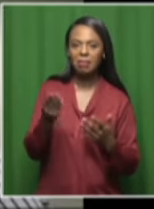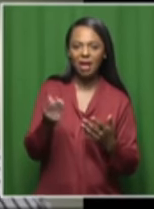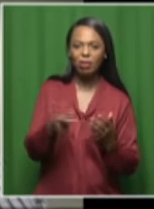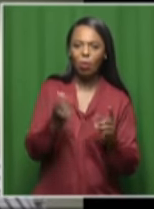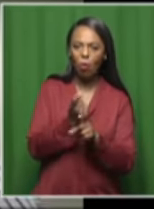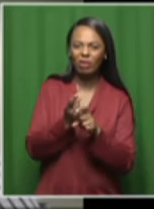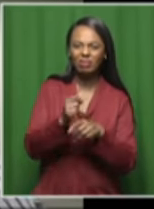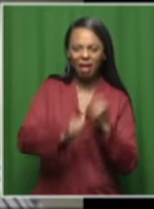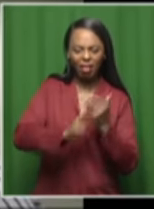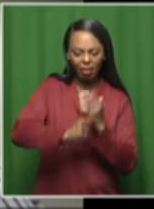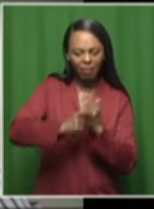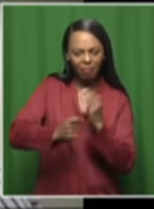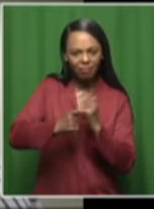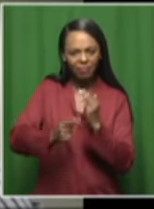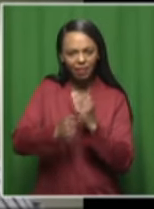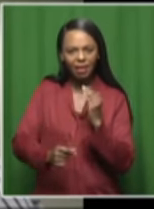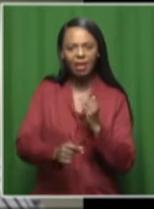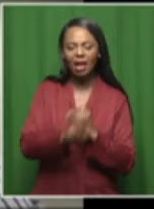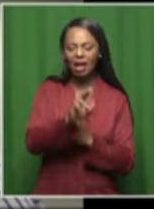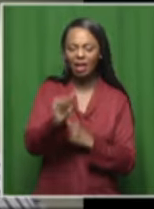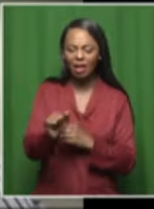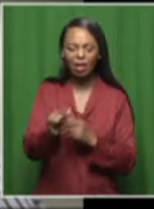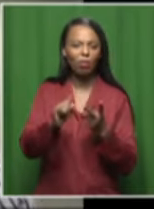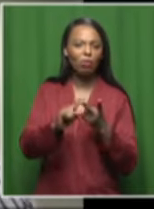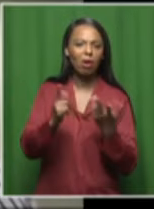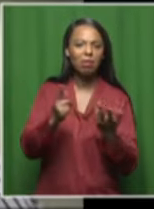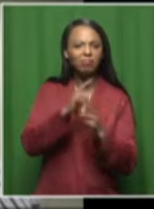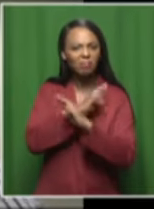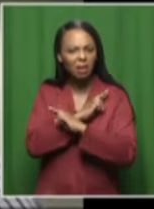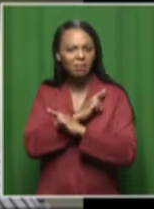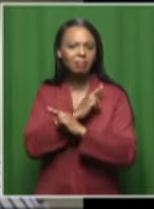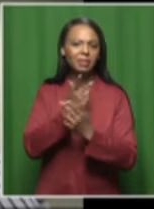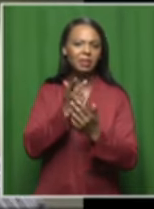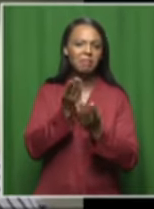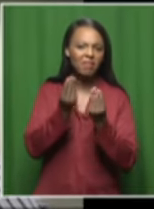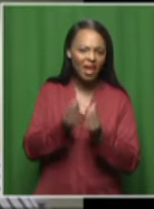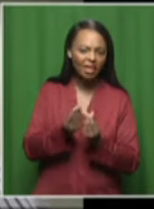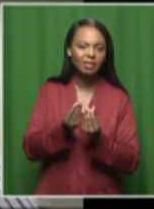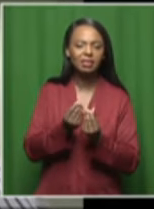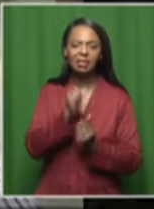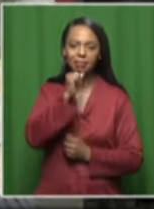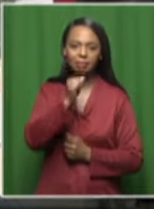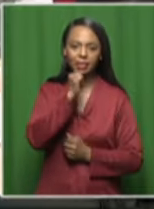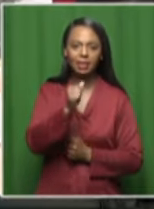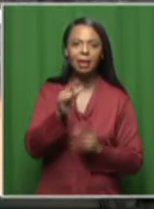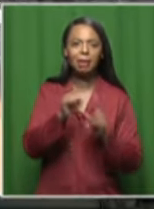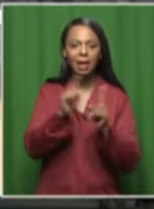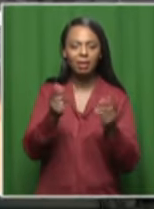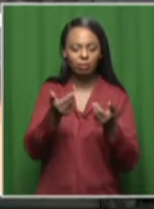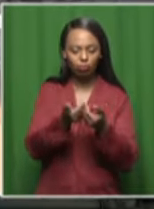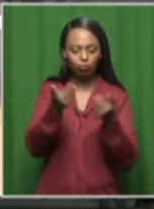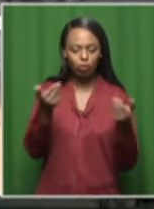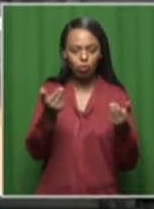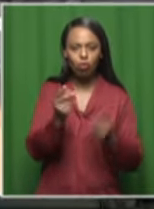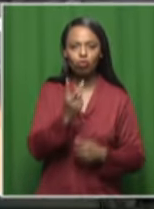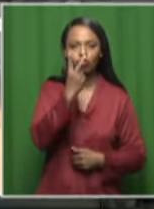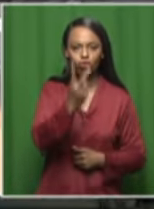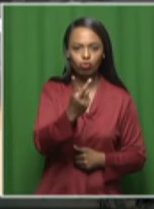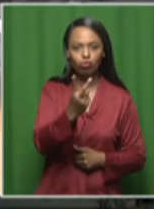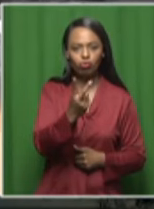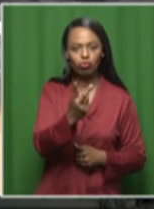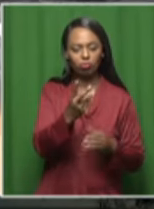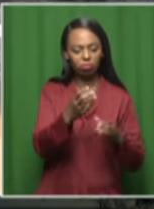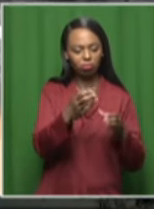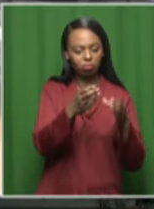that's a RA or a pension fund through their employer, it doesn't matter, will be split into two components. One